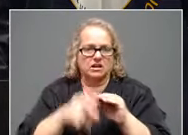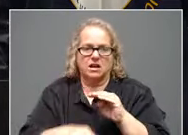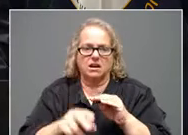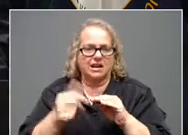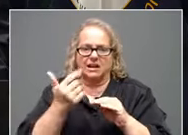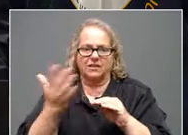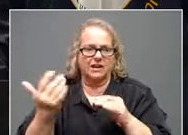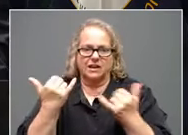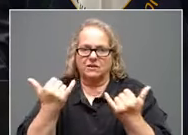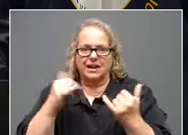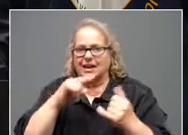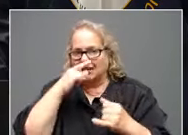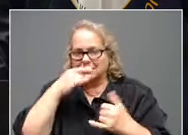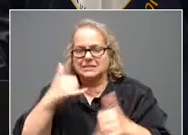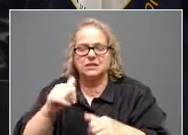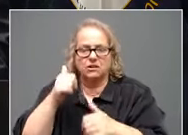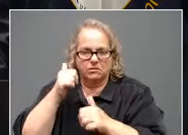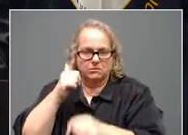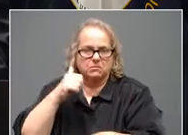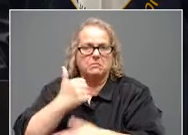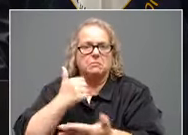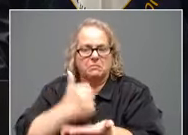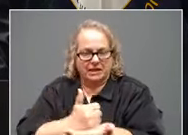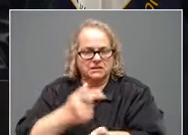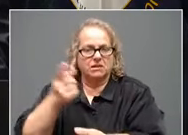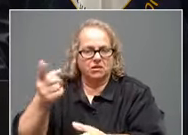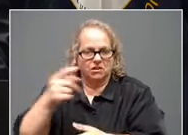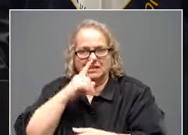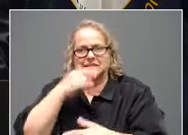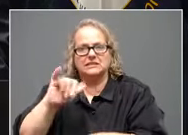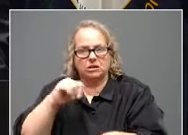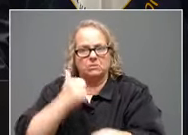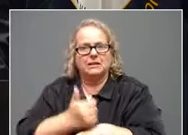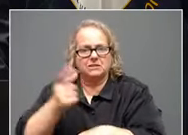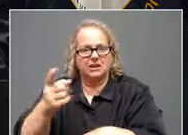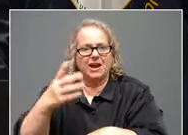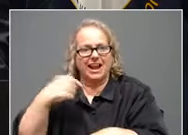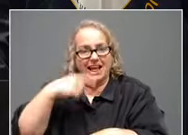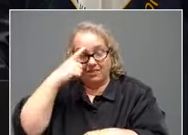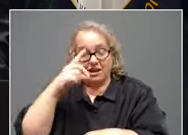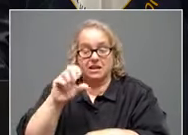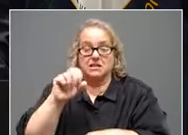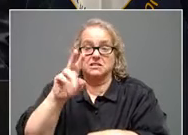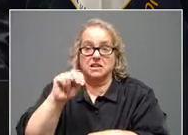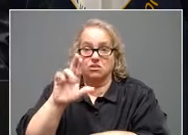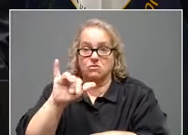moment. Kids are still being placed there, and I think Sunrise has been